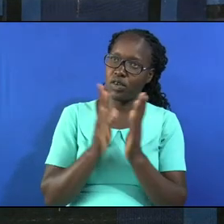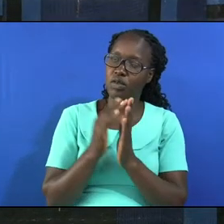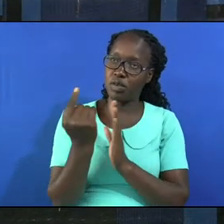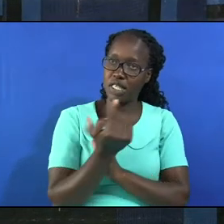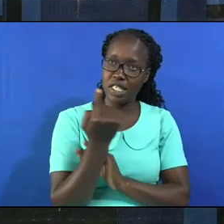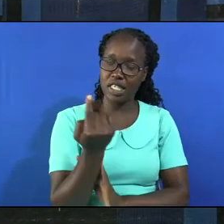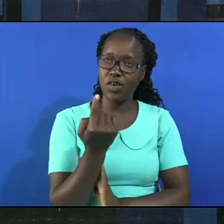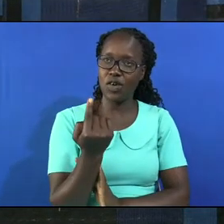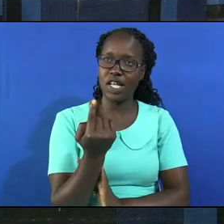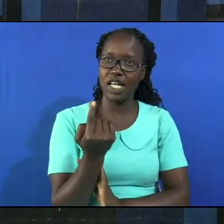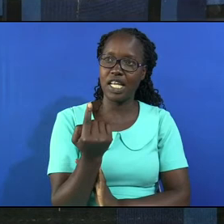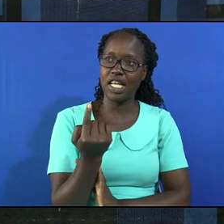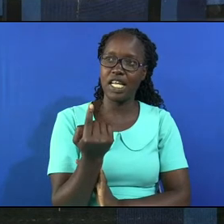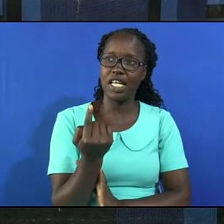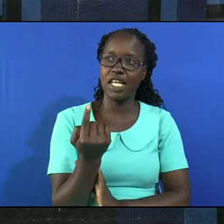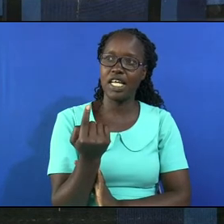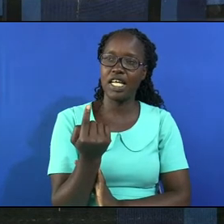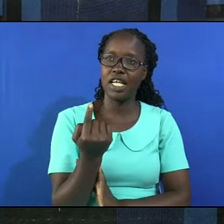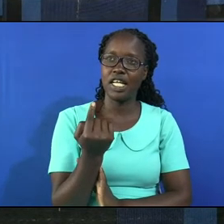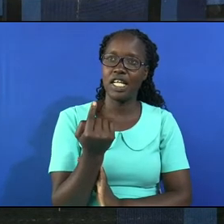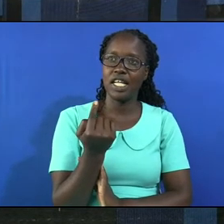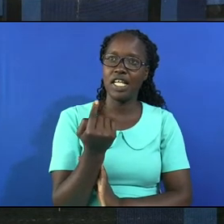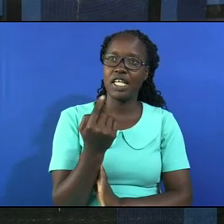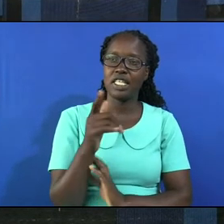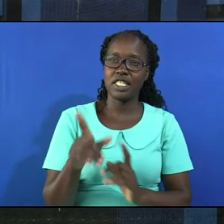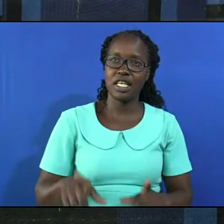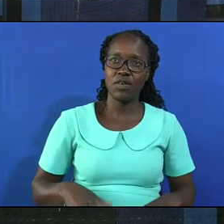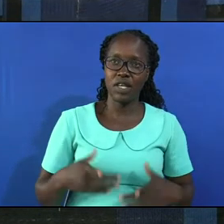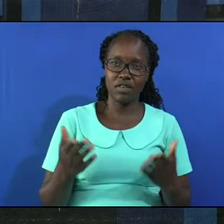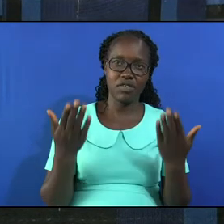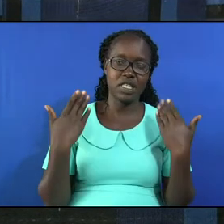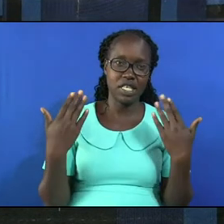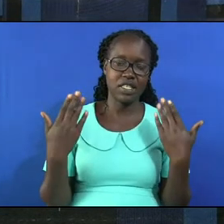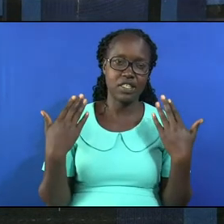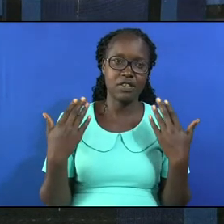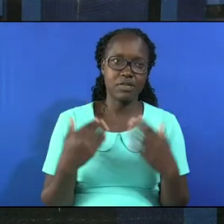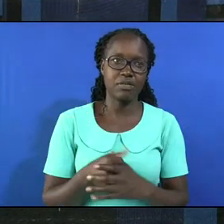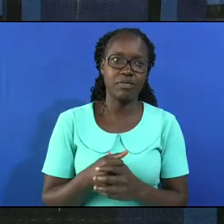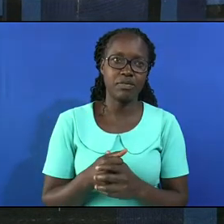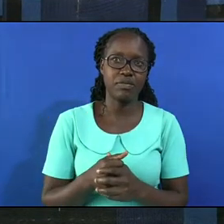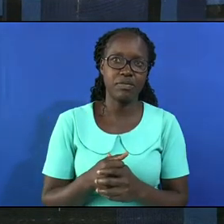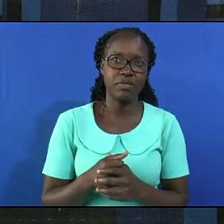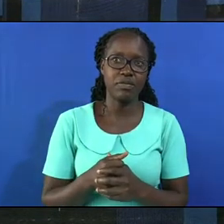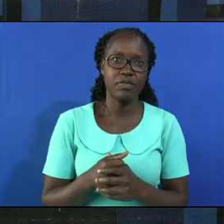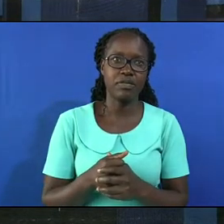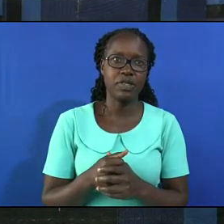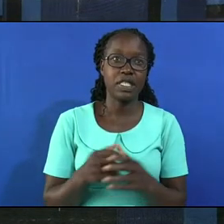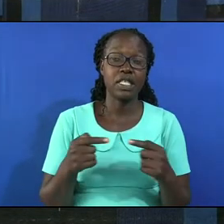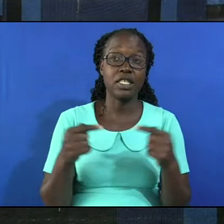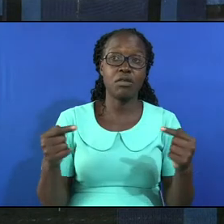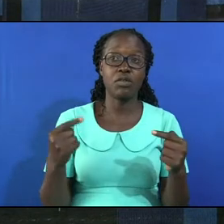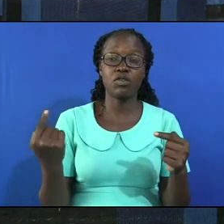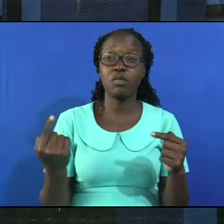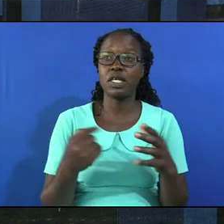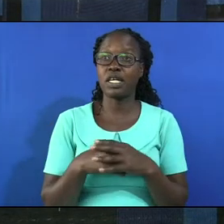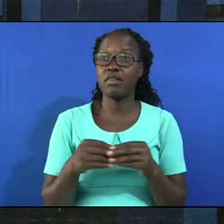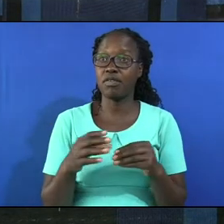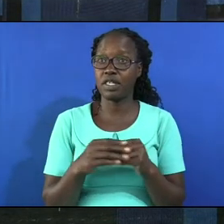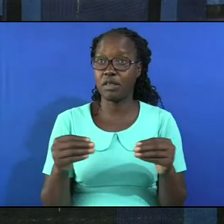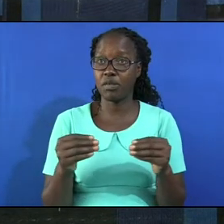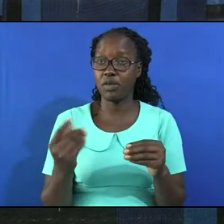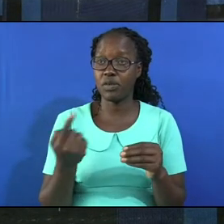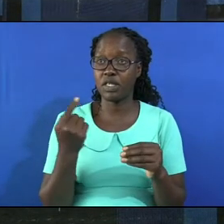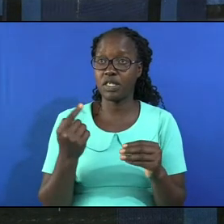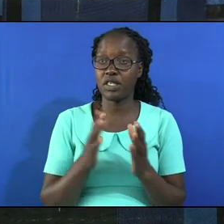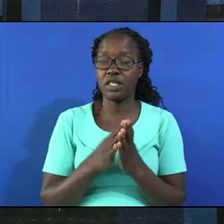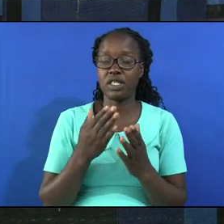being single, because that will be our life in eternity. You see, friends, the opposite of being comfortable with